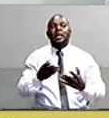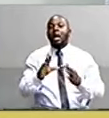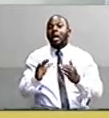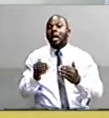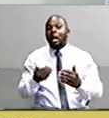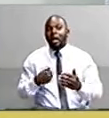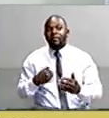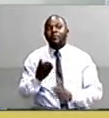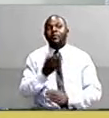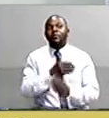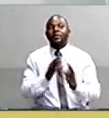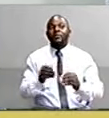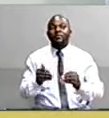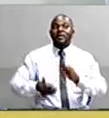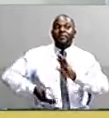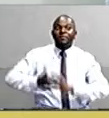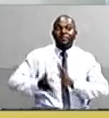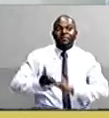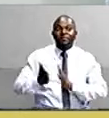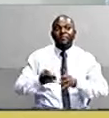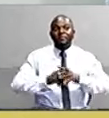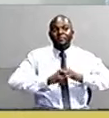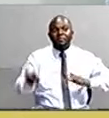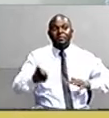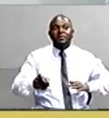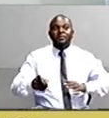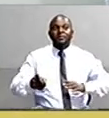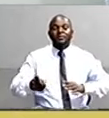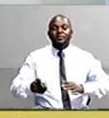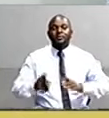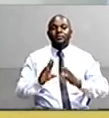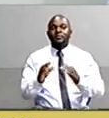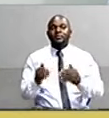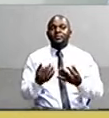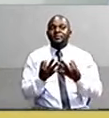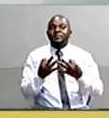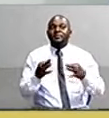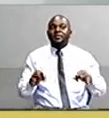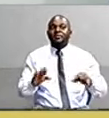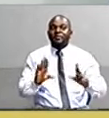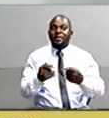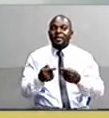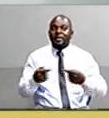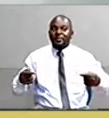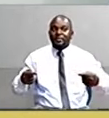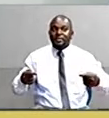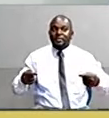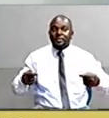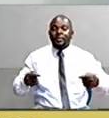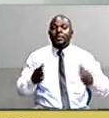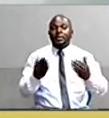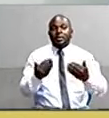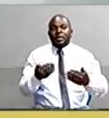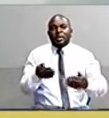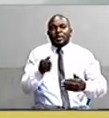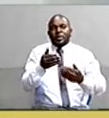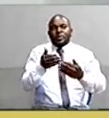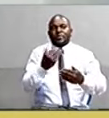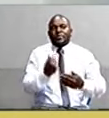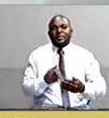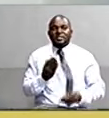Others, God gave them speed to take off and flee from their enemies. So none of us is